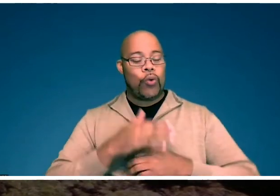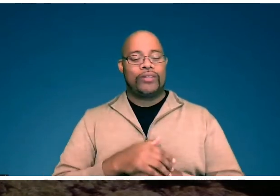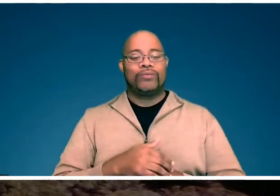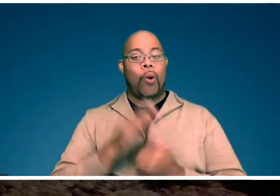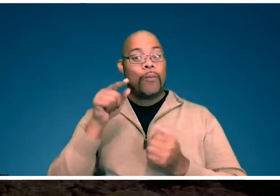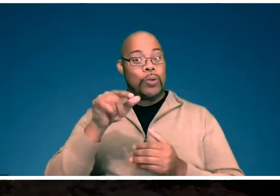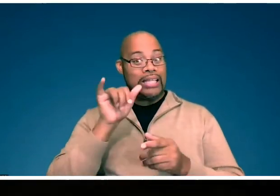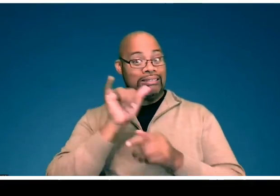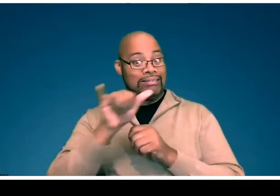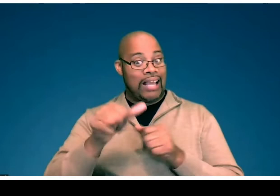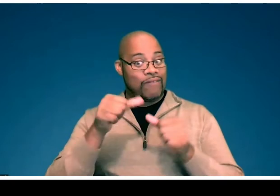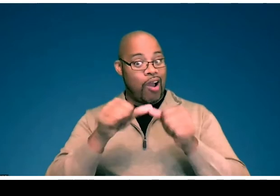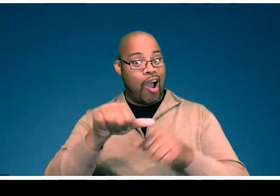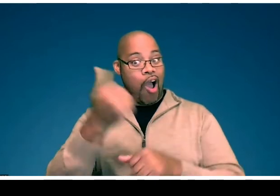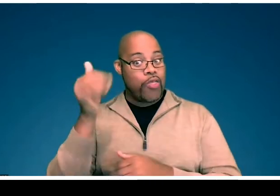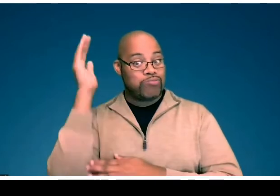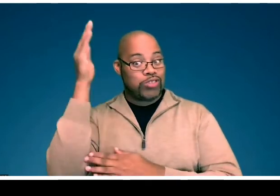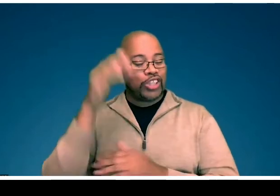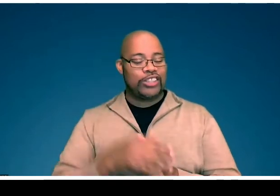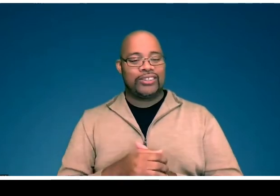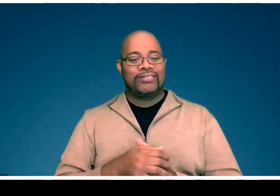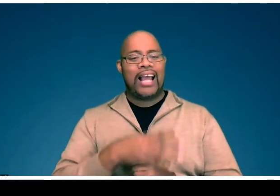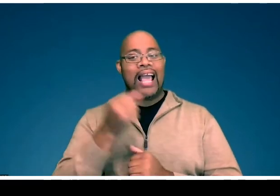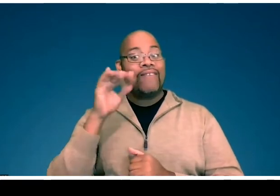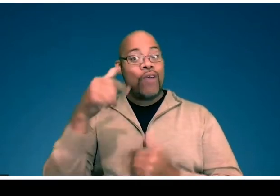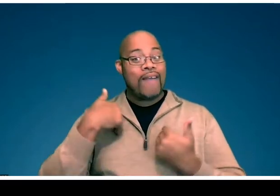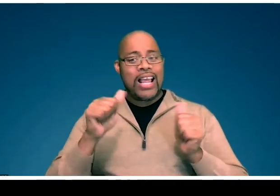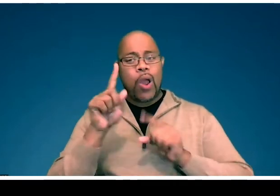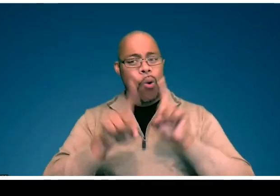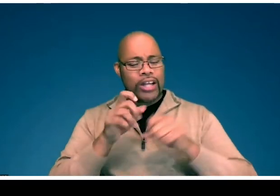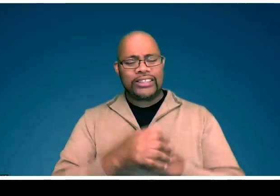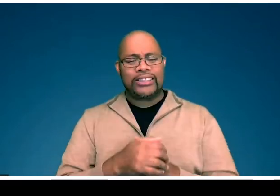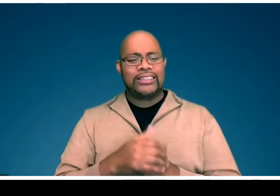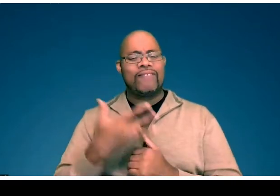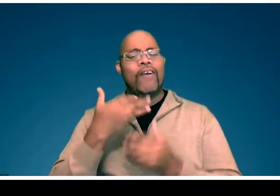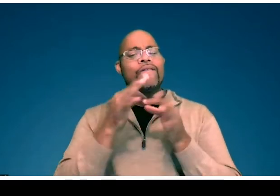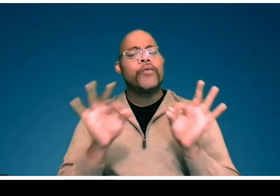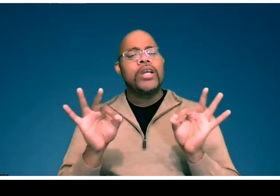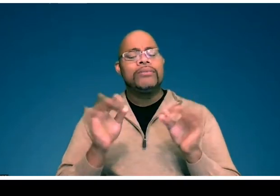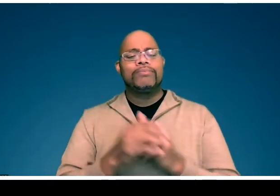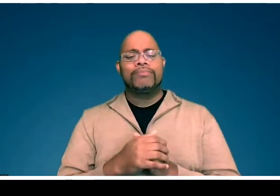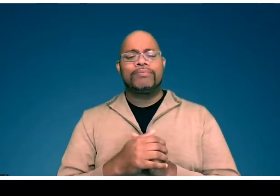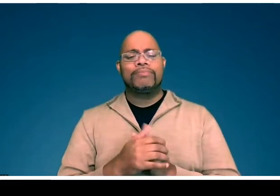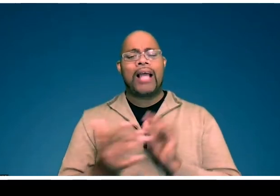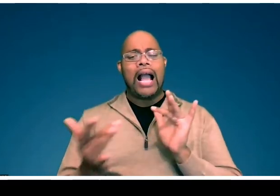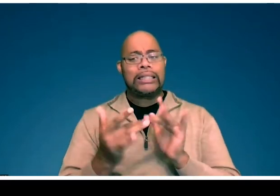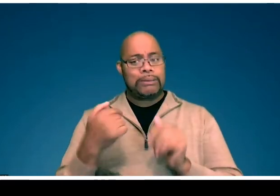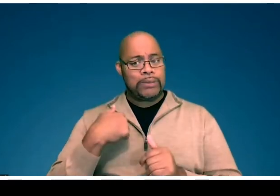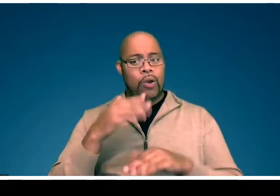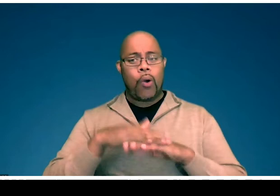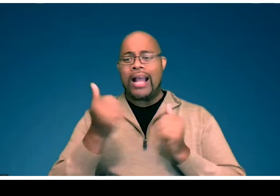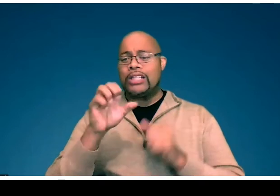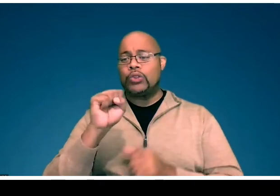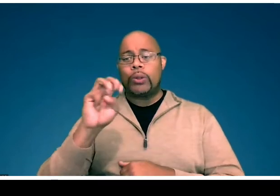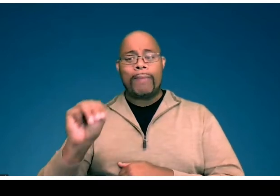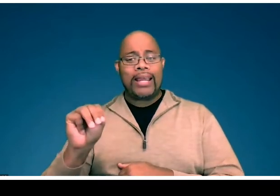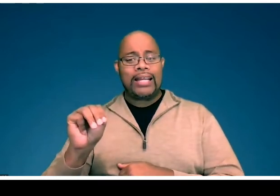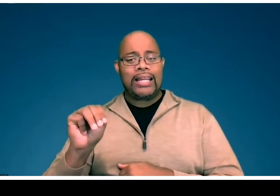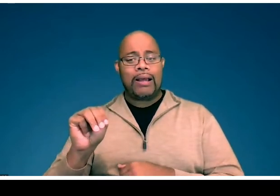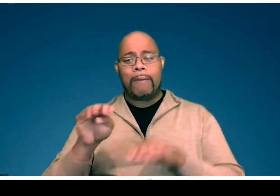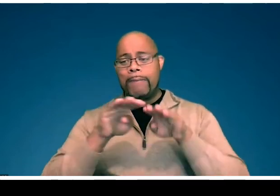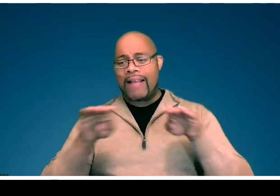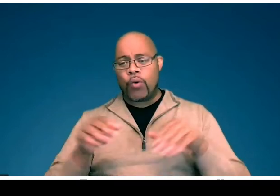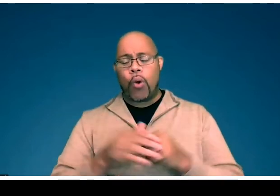enjoyed it. Hope you stick around for the other presentations. And if you have any questions, feel free to contact me on any of the social